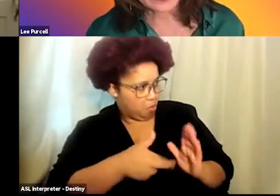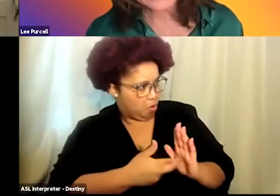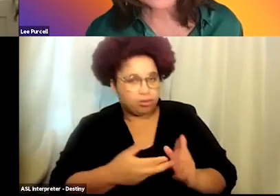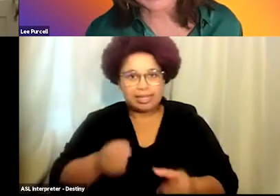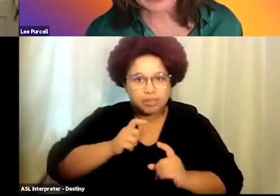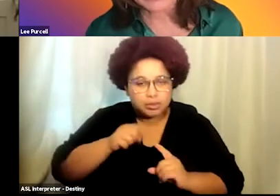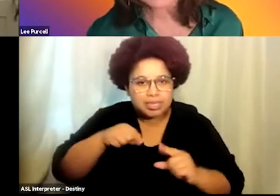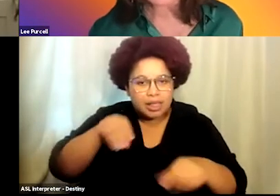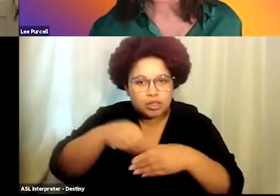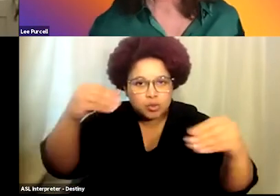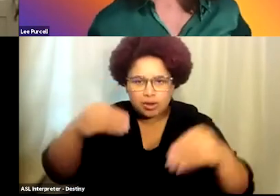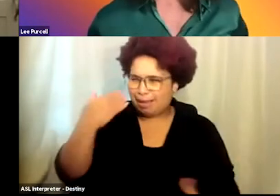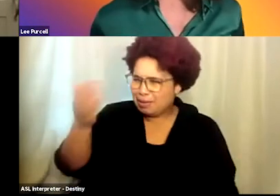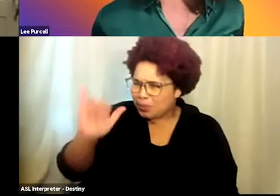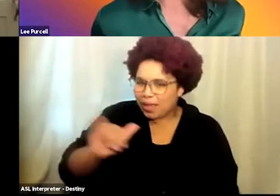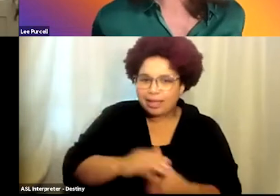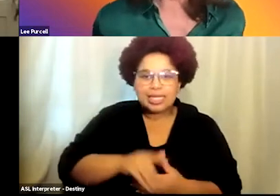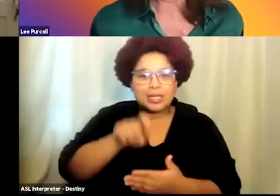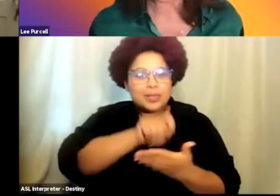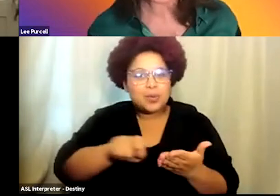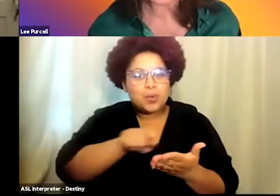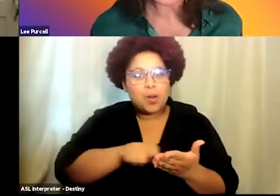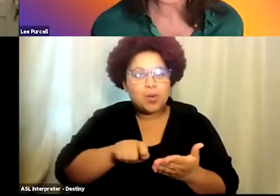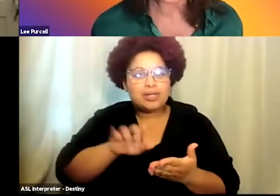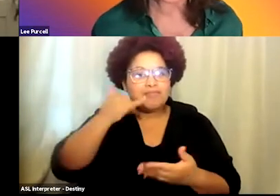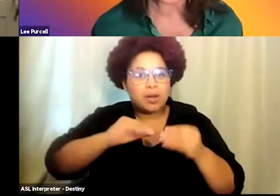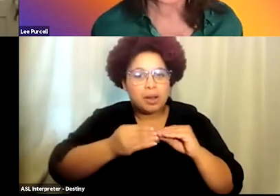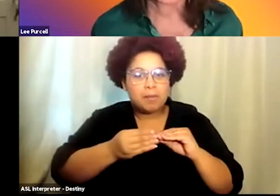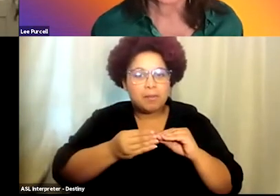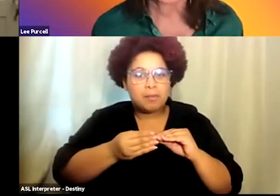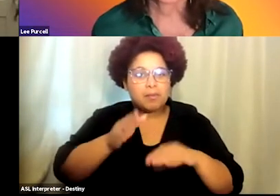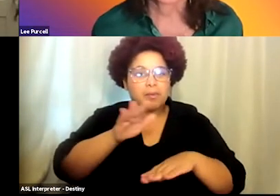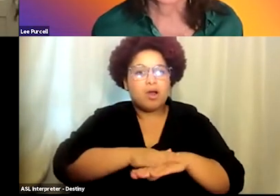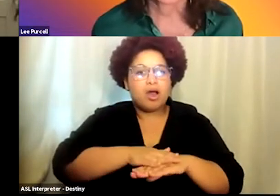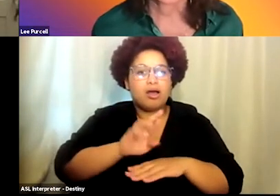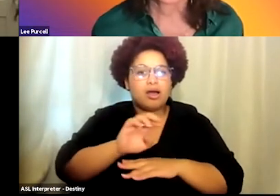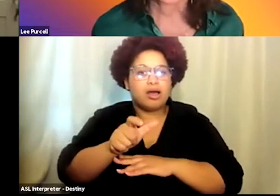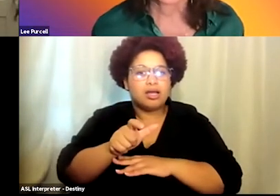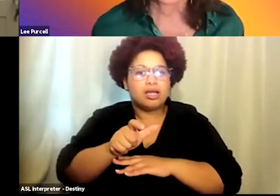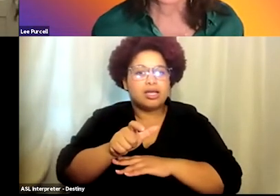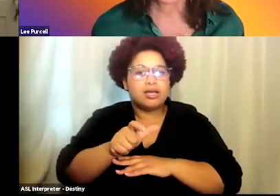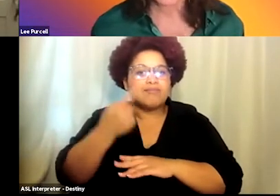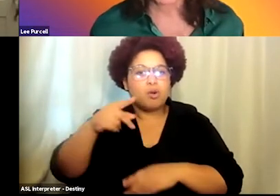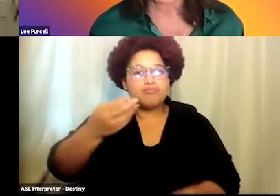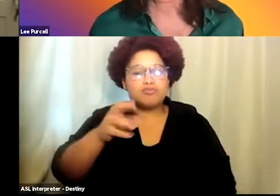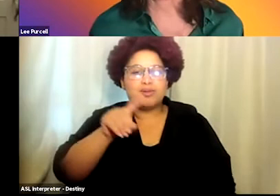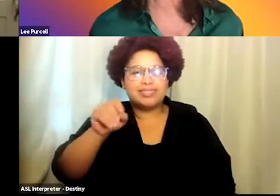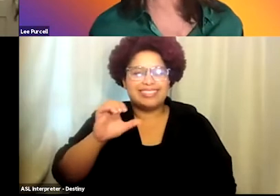Wow. Oh my, I didn't know that. He wrote his phone number on a prescription for